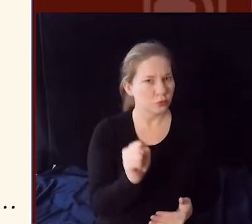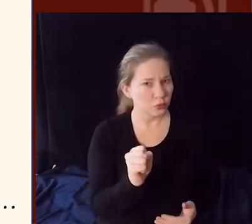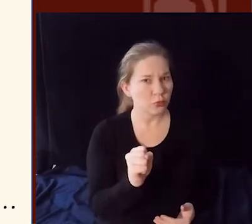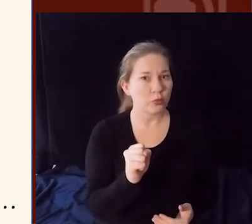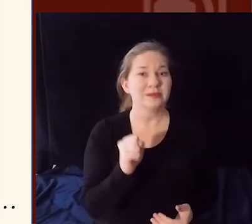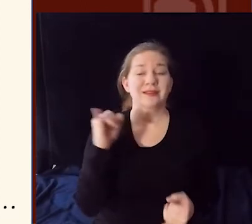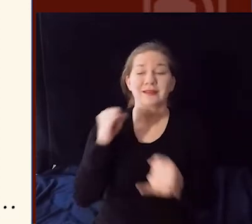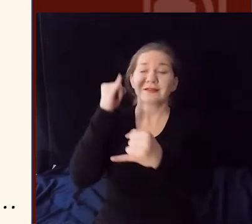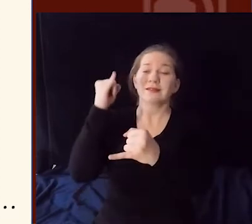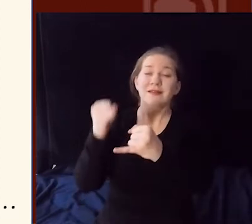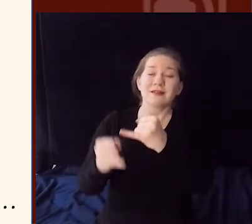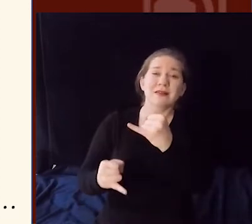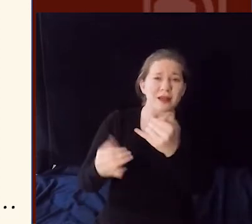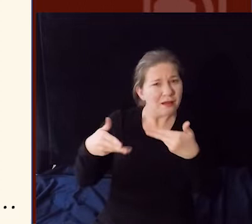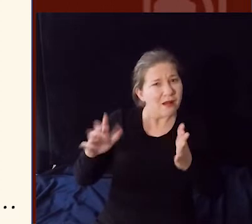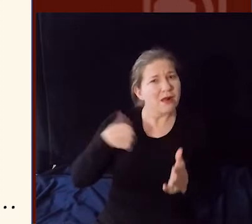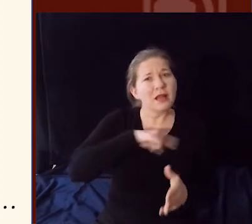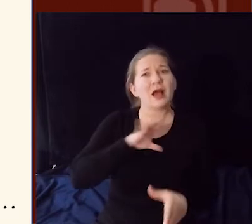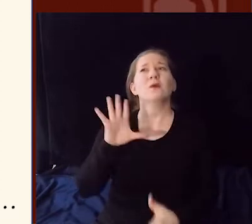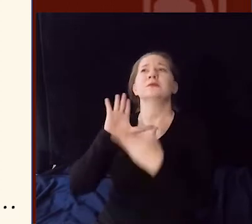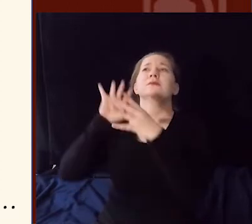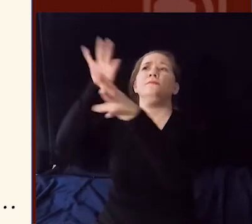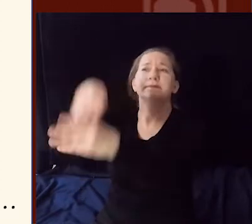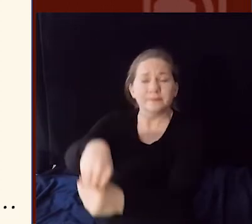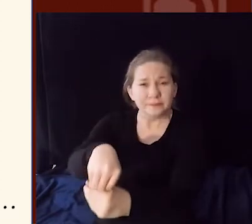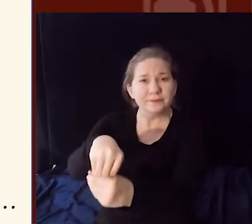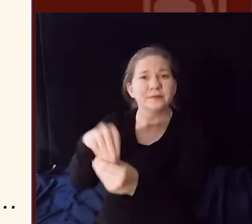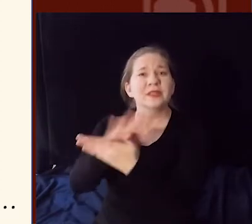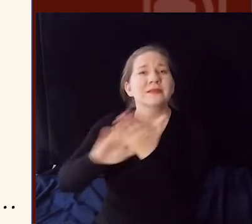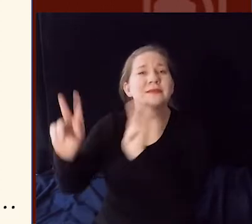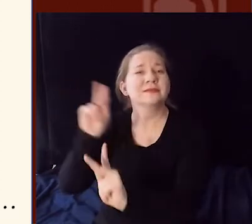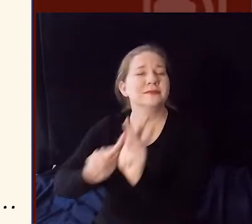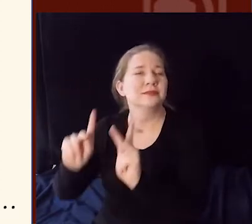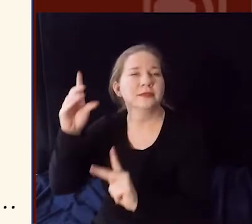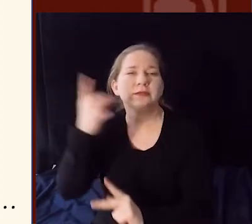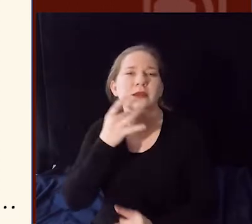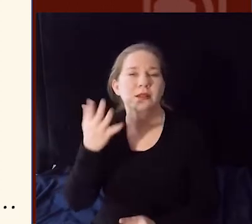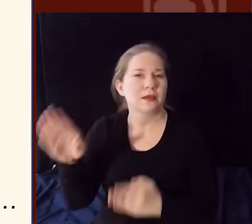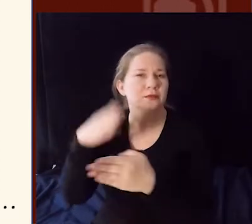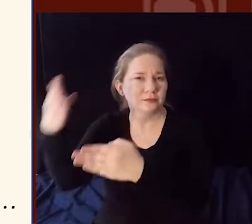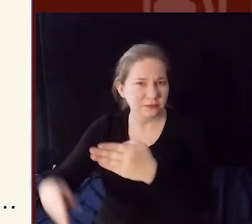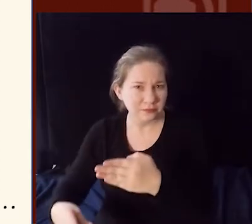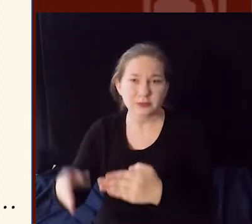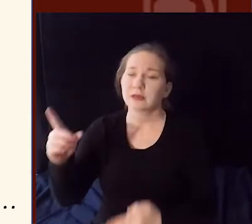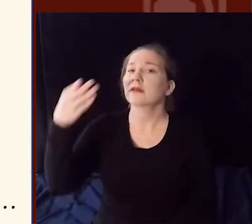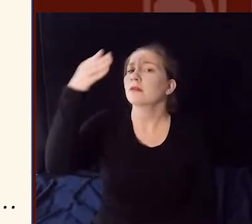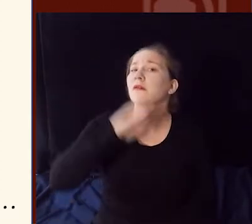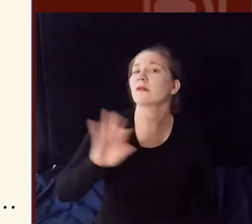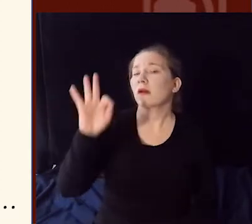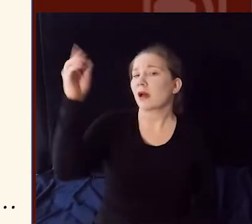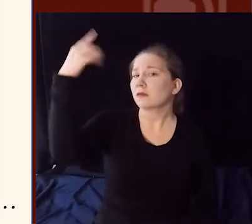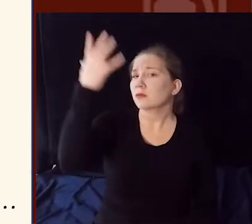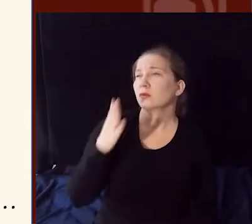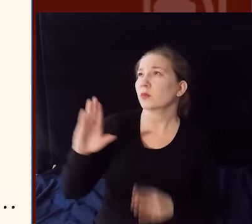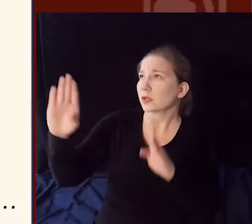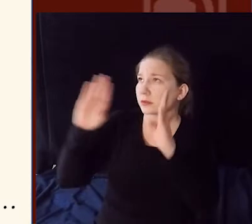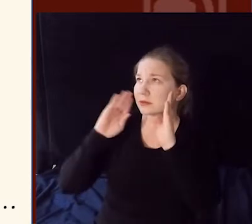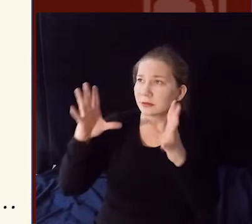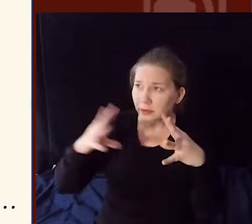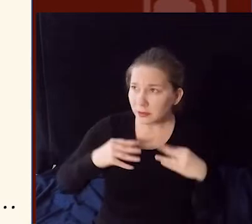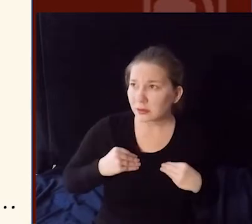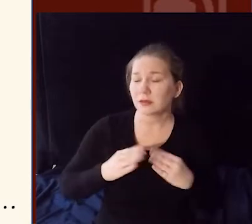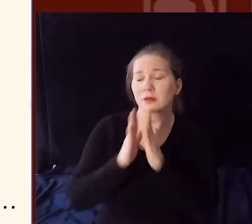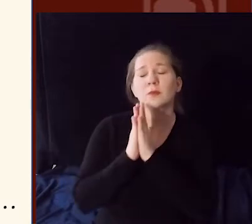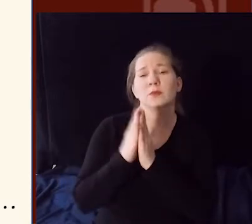into the glorious company of the saints in light. God of grace, hear our prayers for those who have